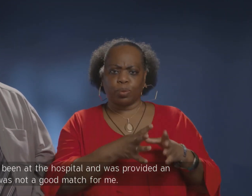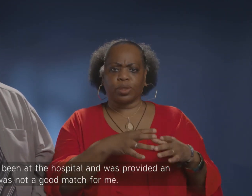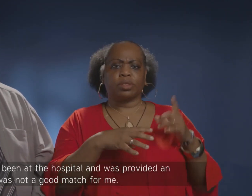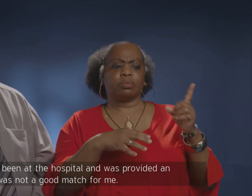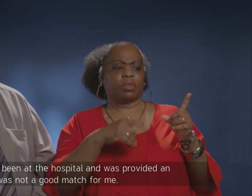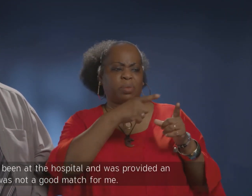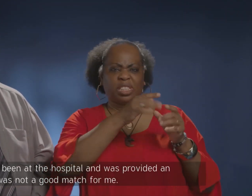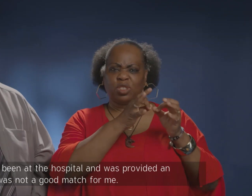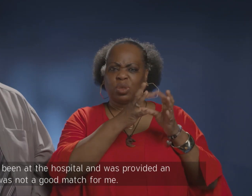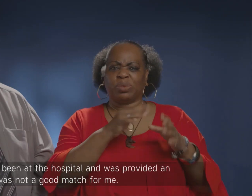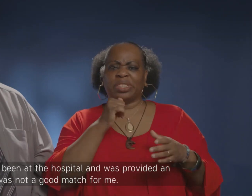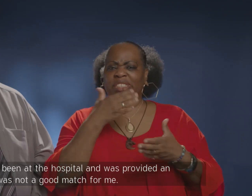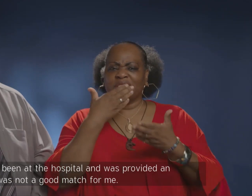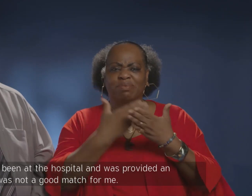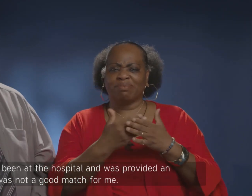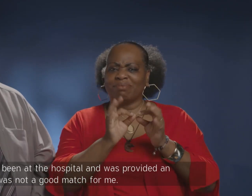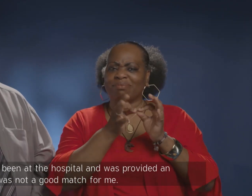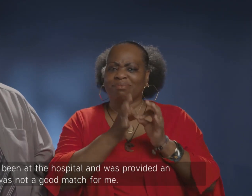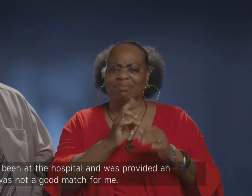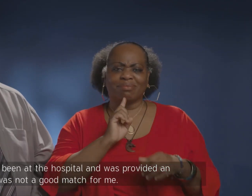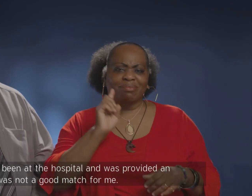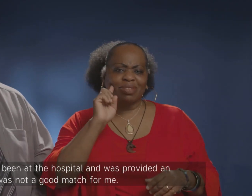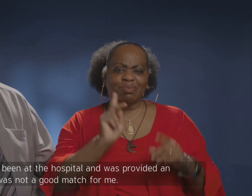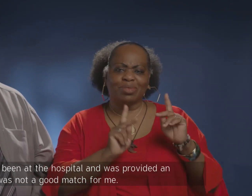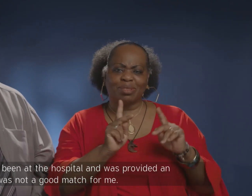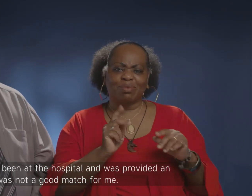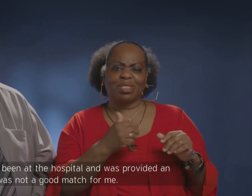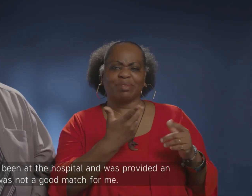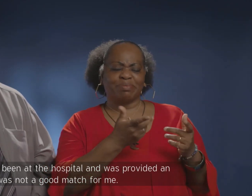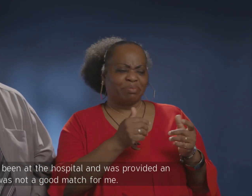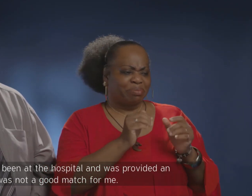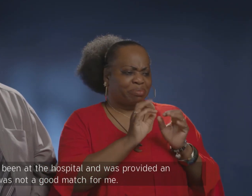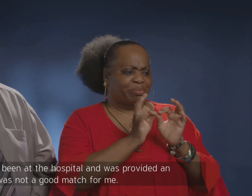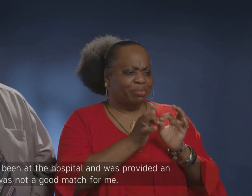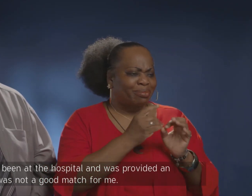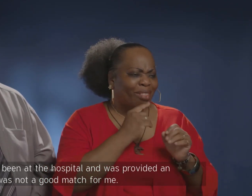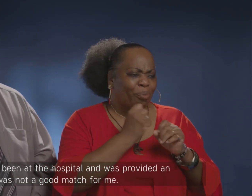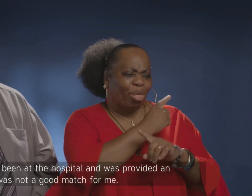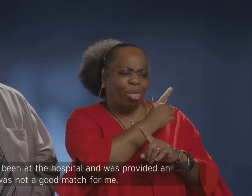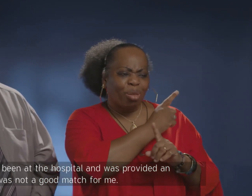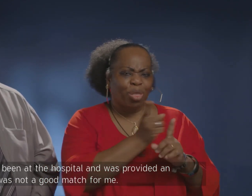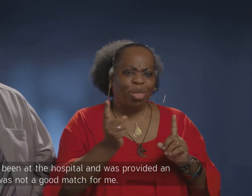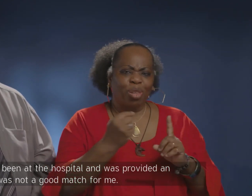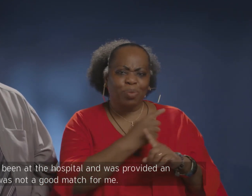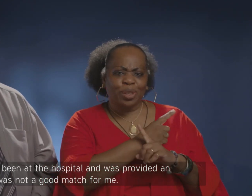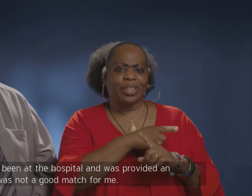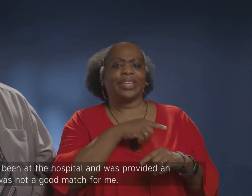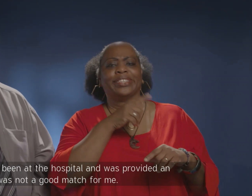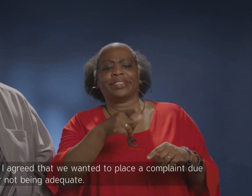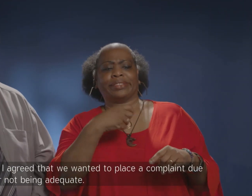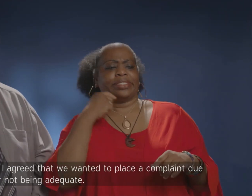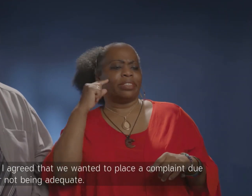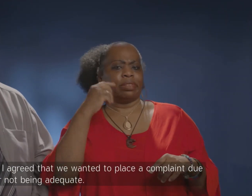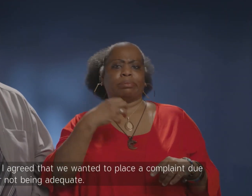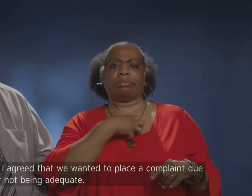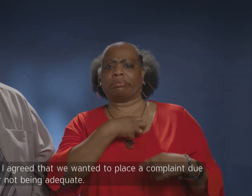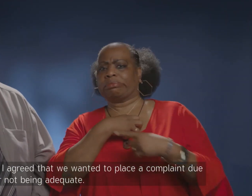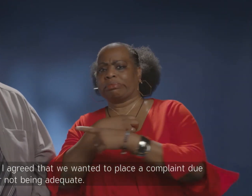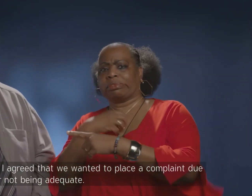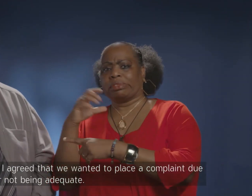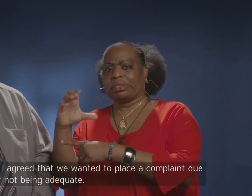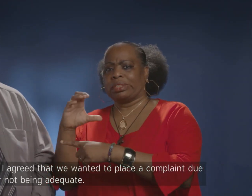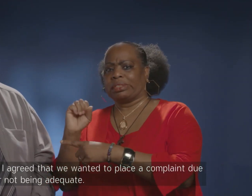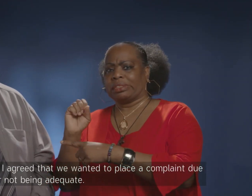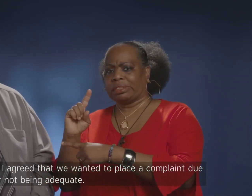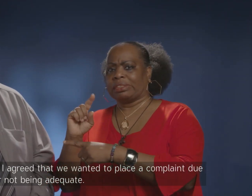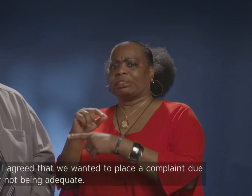the hospital and was provided an interpreter that was not a good match for me. My